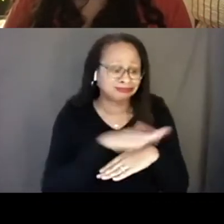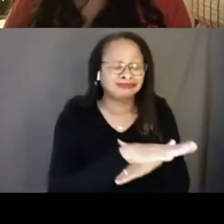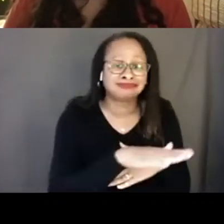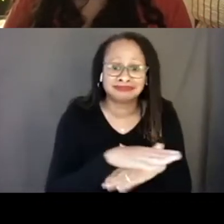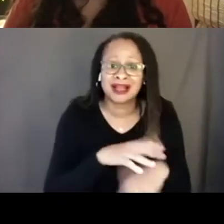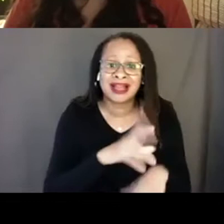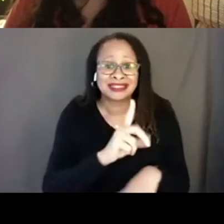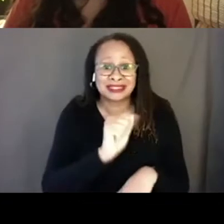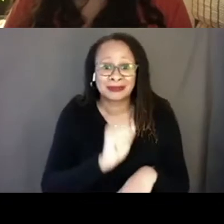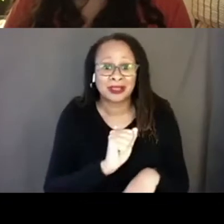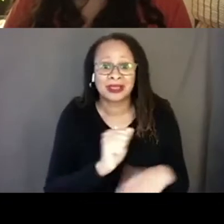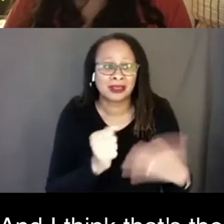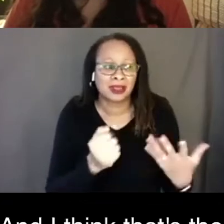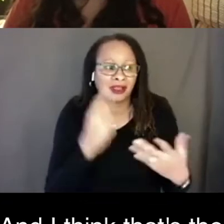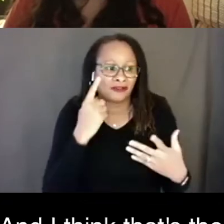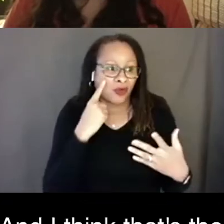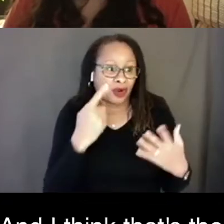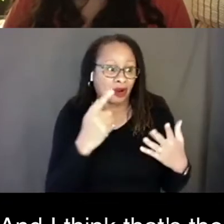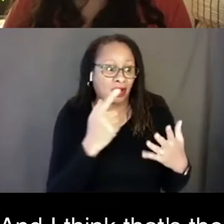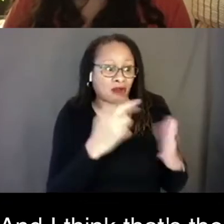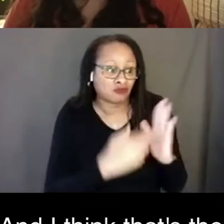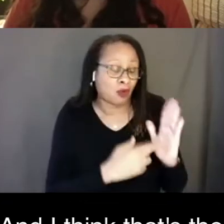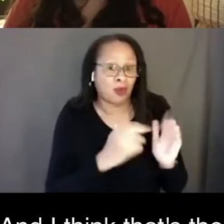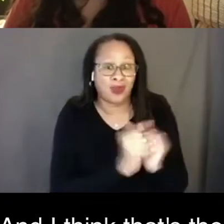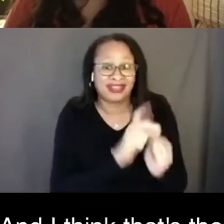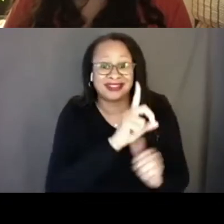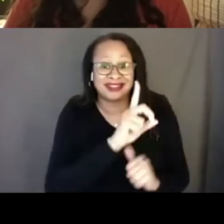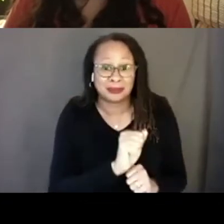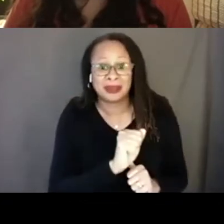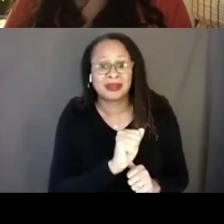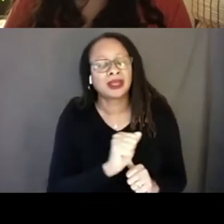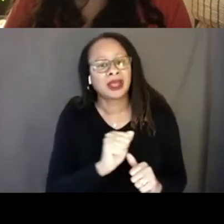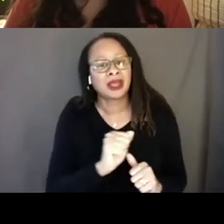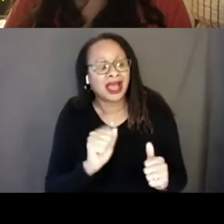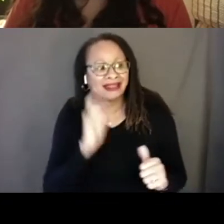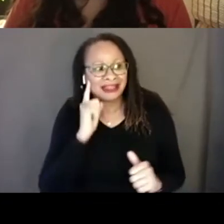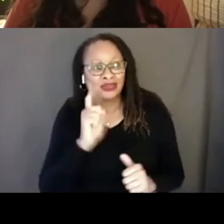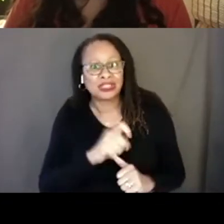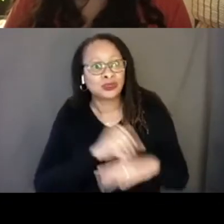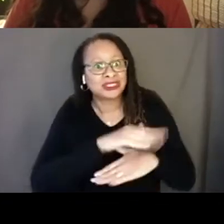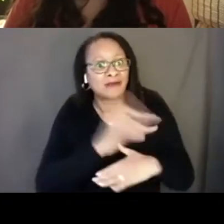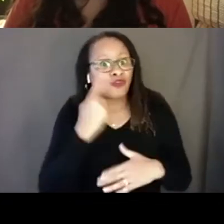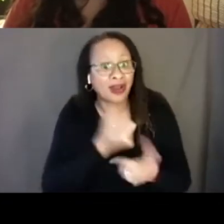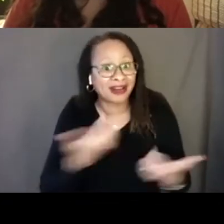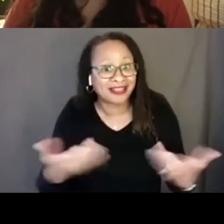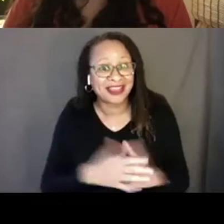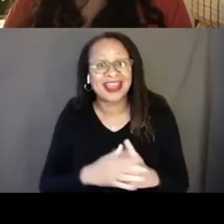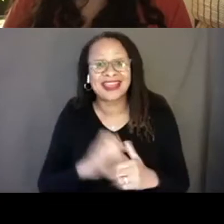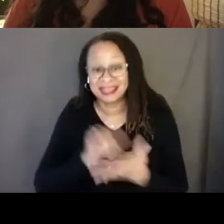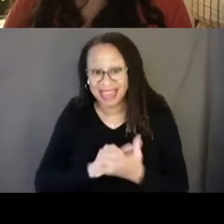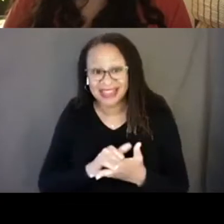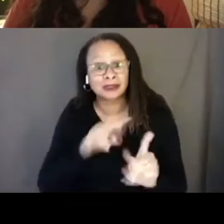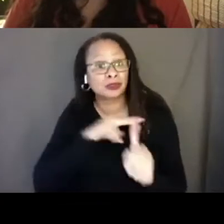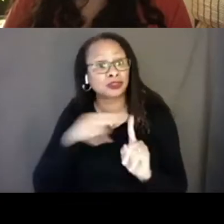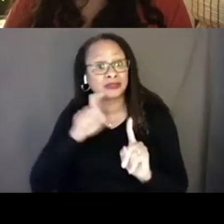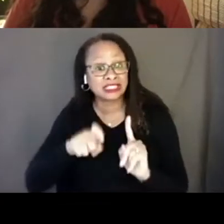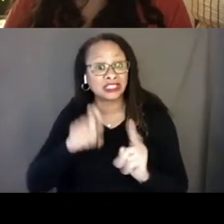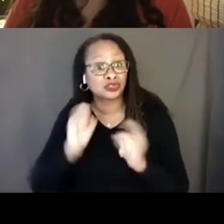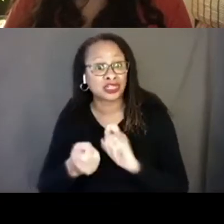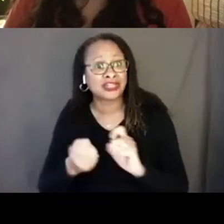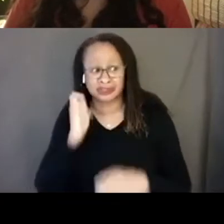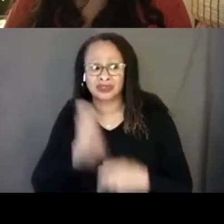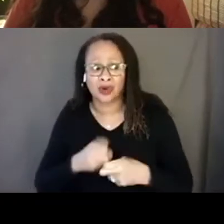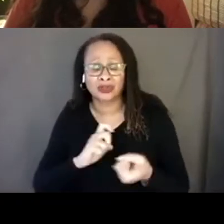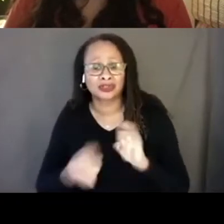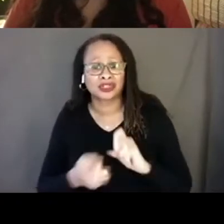for someone with a disability. And I think that's the mindset that's just really hard to change. And I think, you know, we all